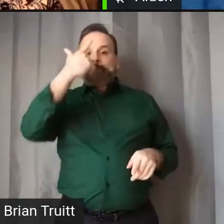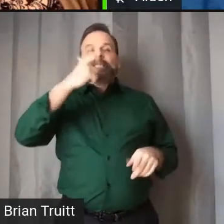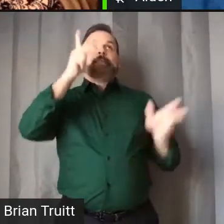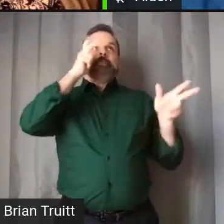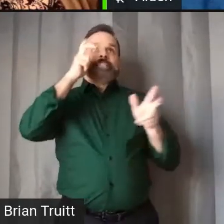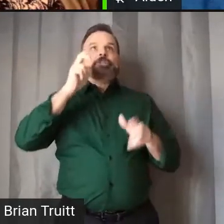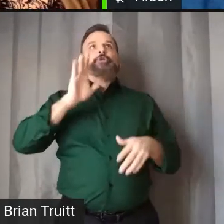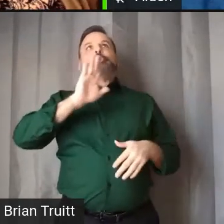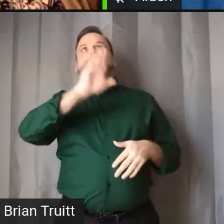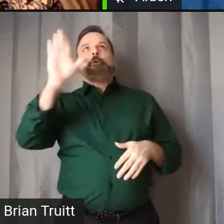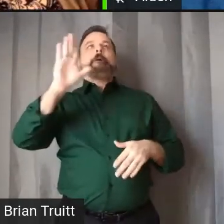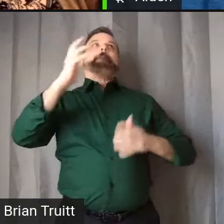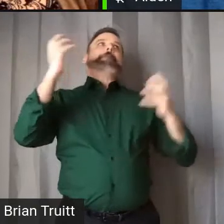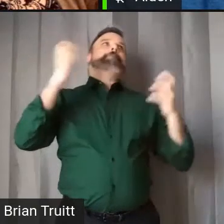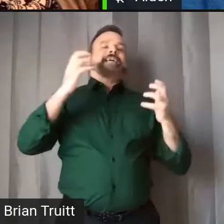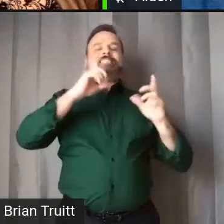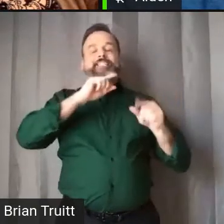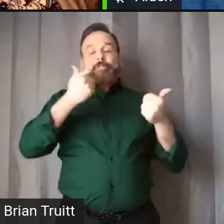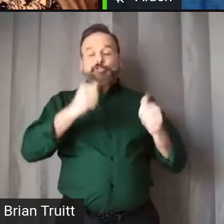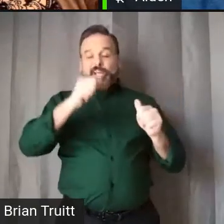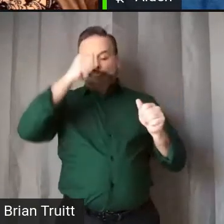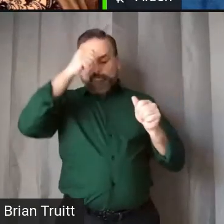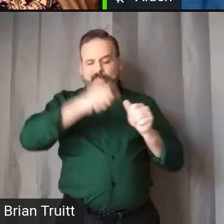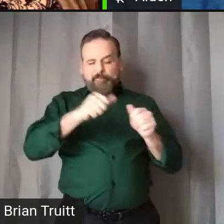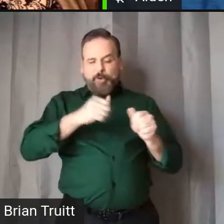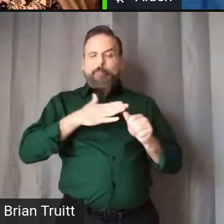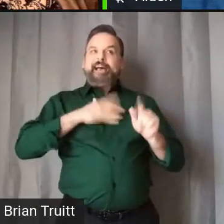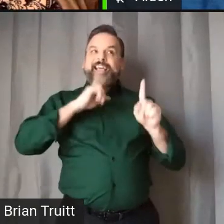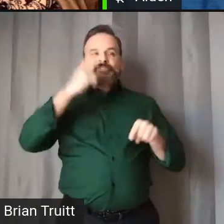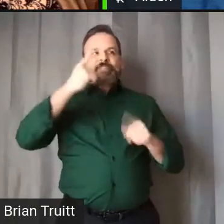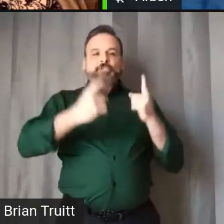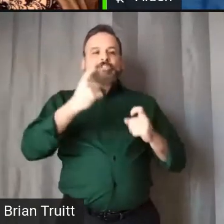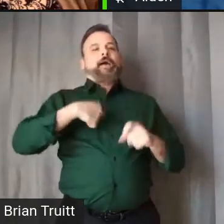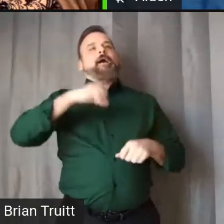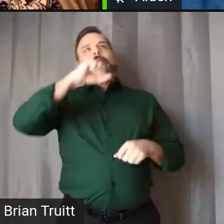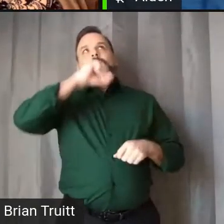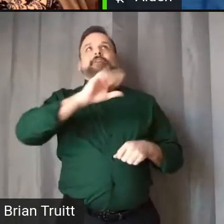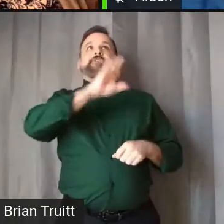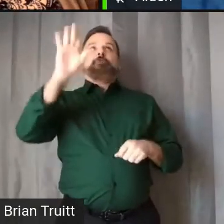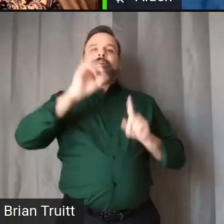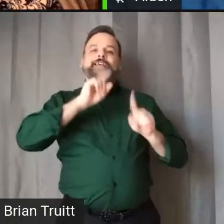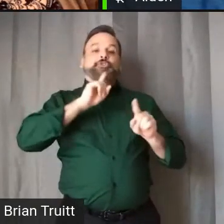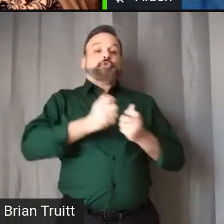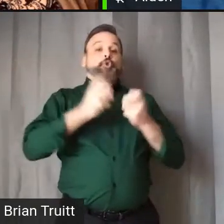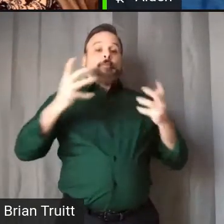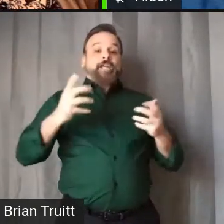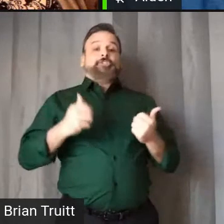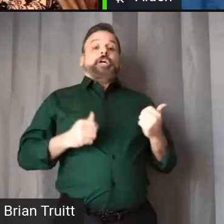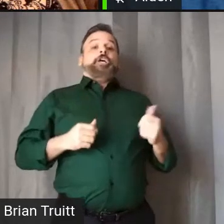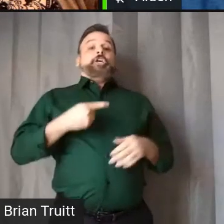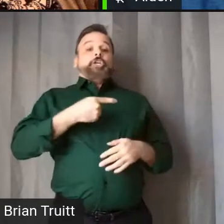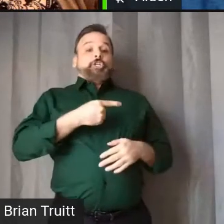So I'm going to try to remember what I was going to say for this question because I love these answers so much. So I think